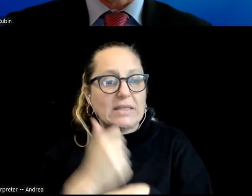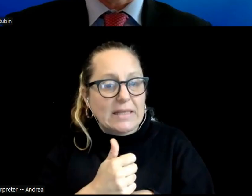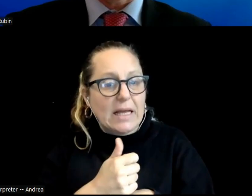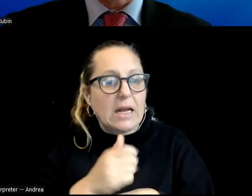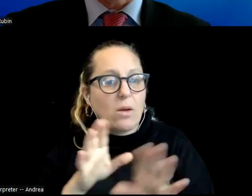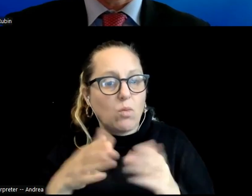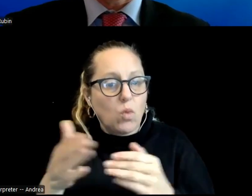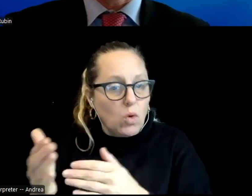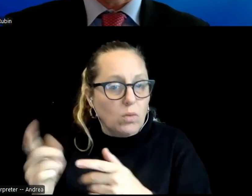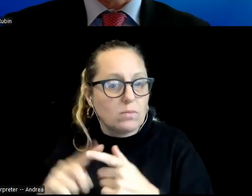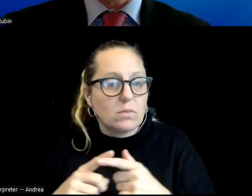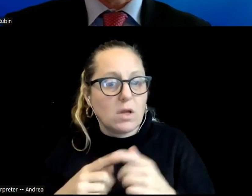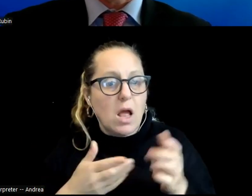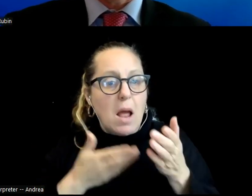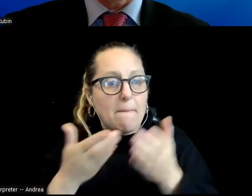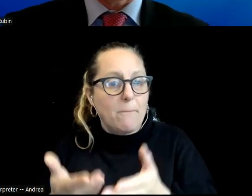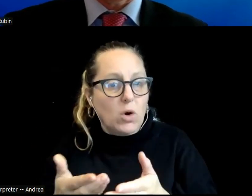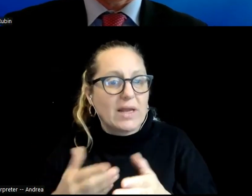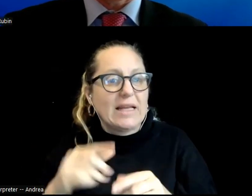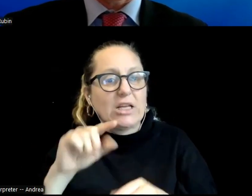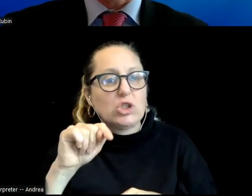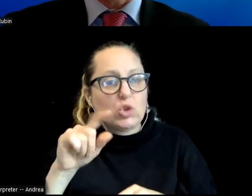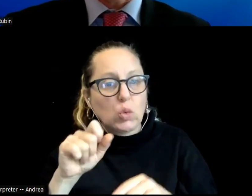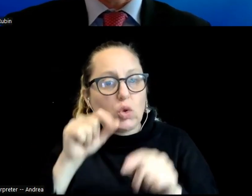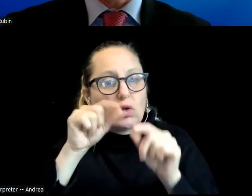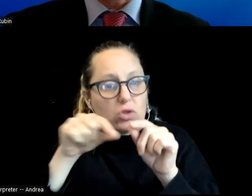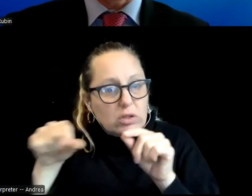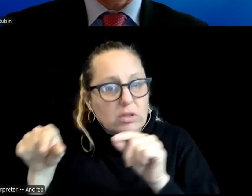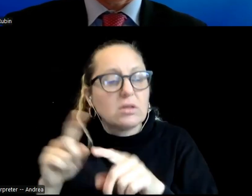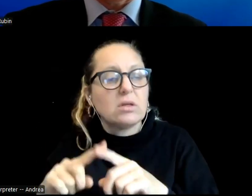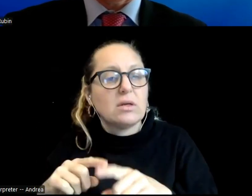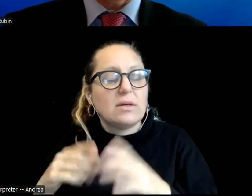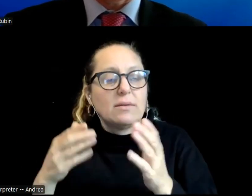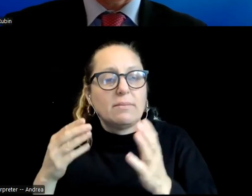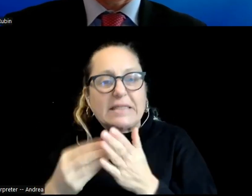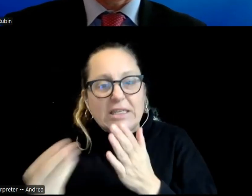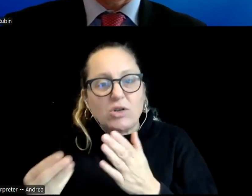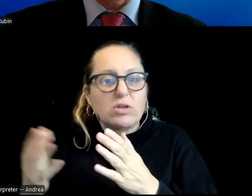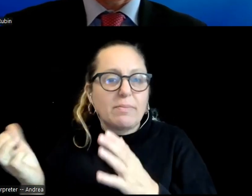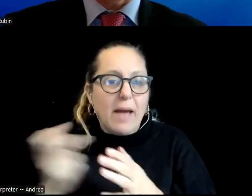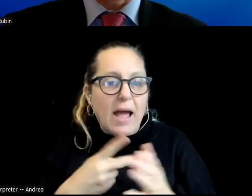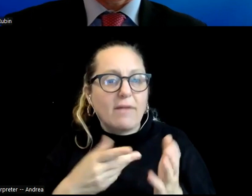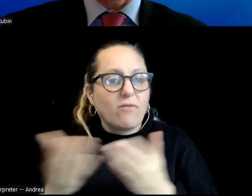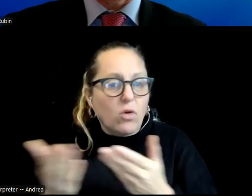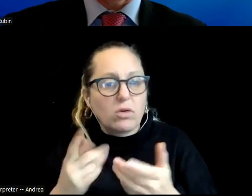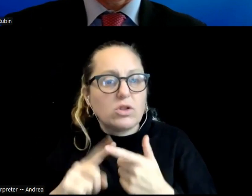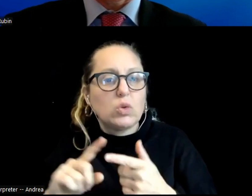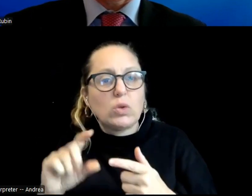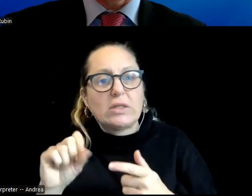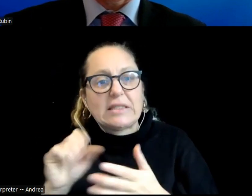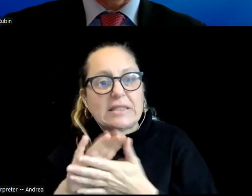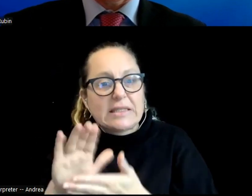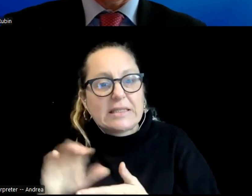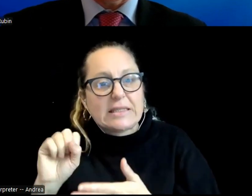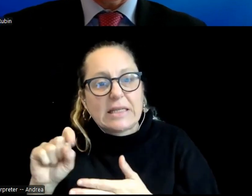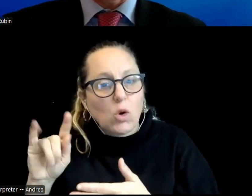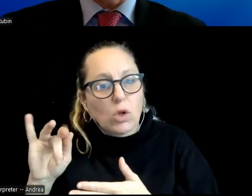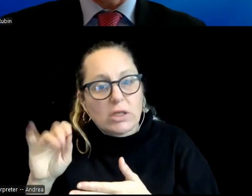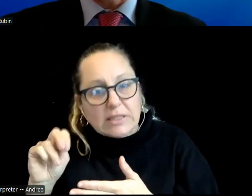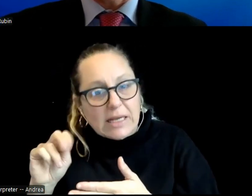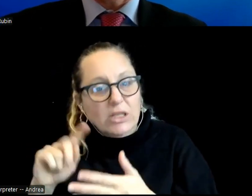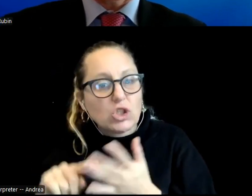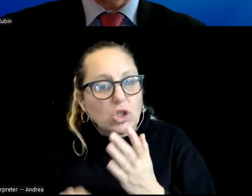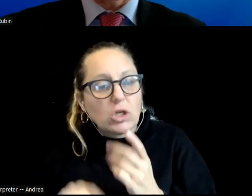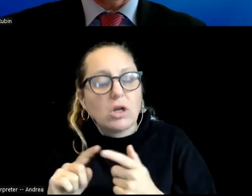rooms. We're bringing instruments and materials back and forth to sterilization to our rooms, setting up, breaking down, walking out to